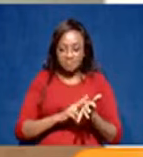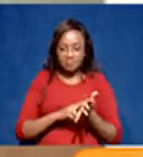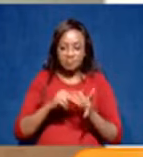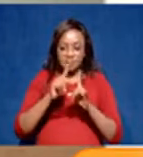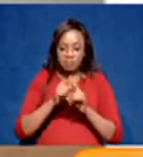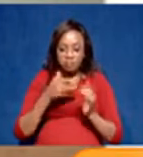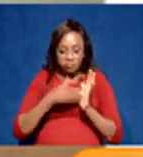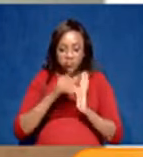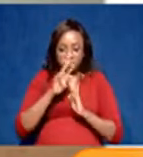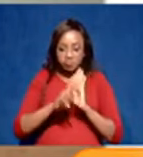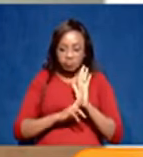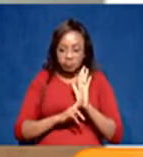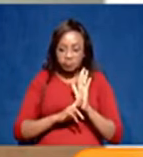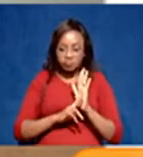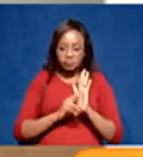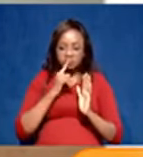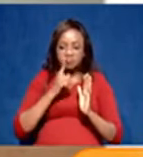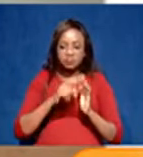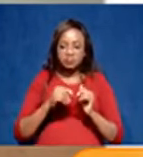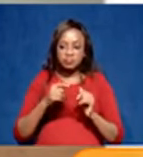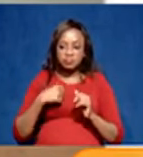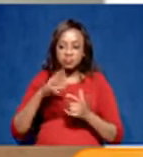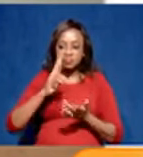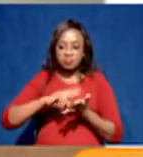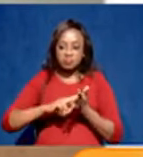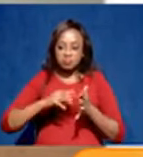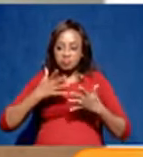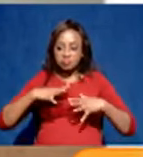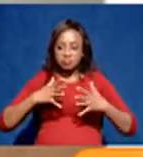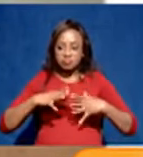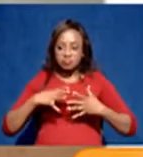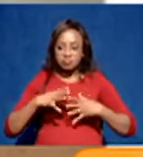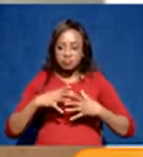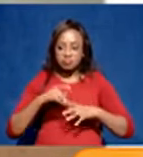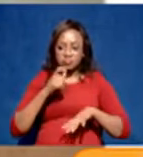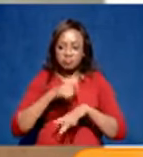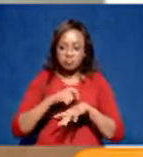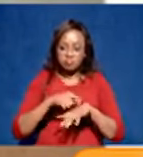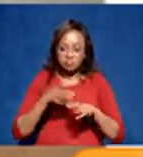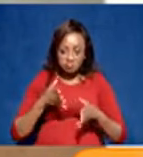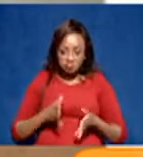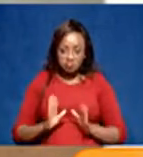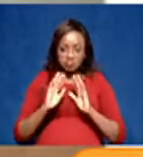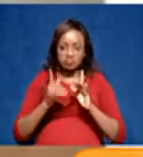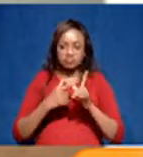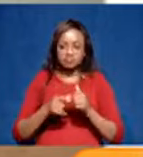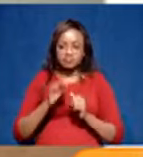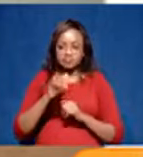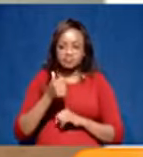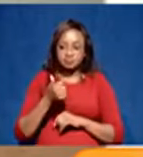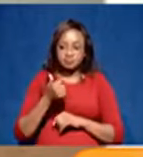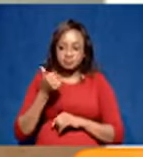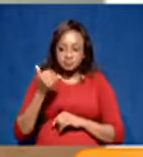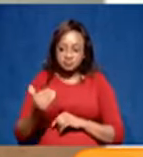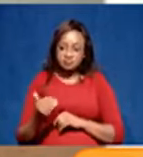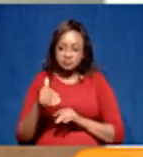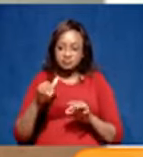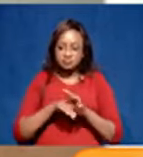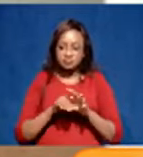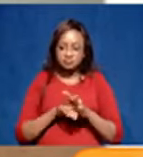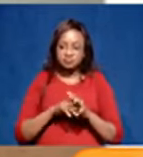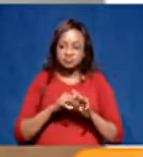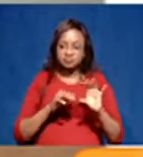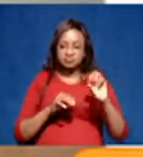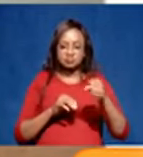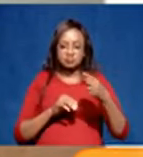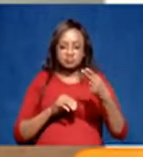regulations, we will register people at birth, just the way you get a birth certificate. So that then you are a child member to social health authority. Mm-hmm.